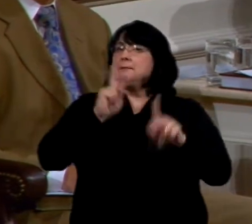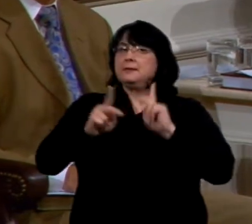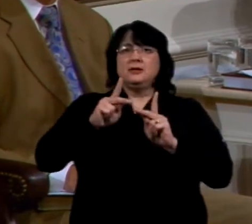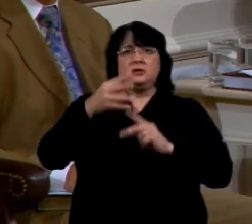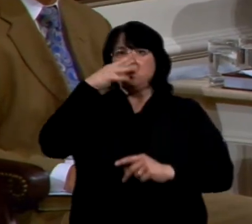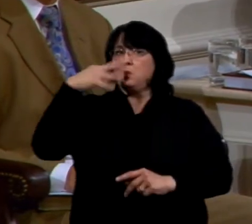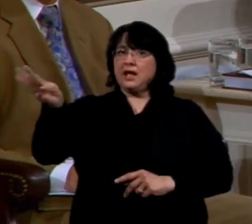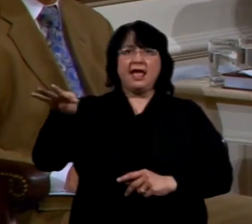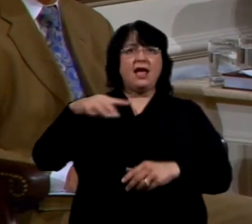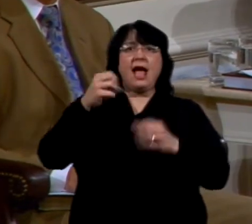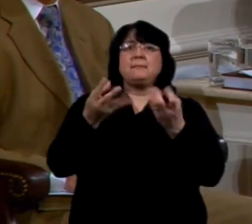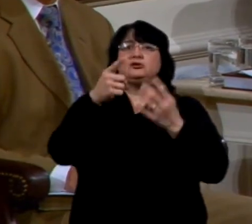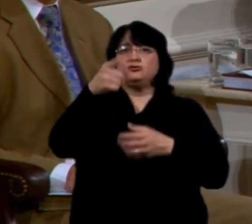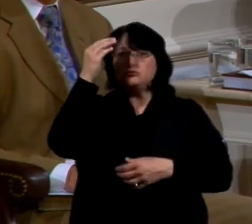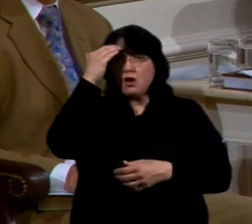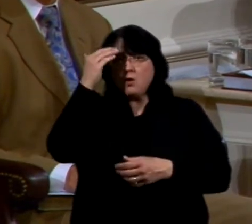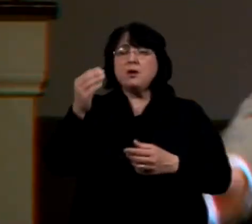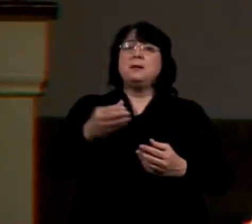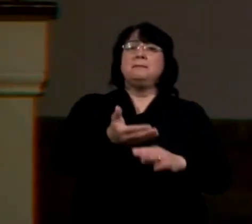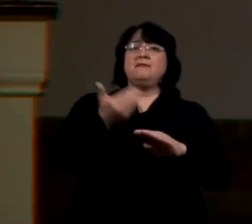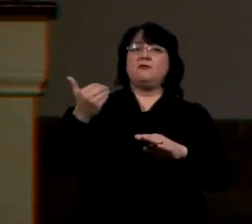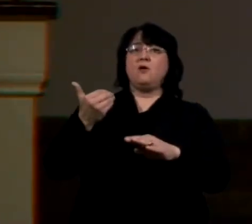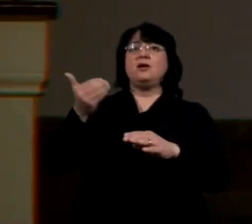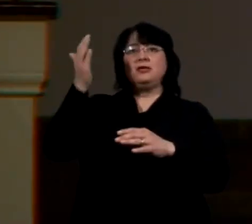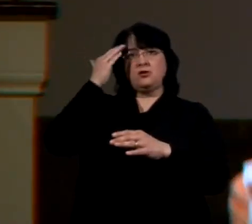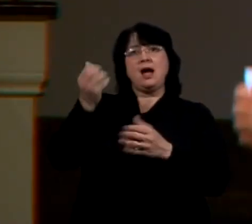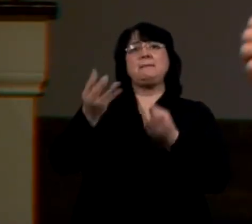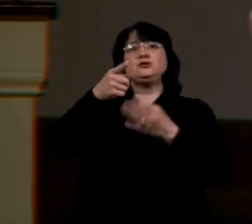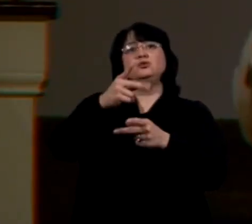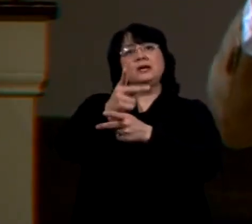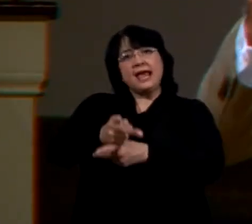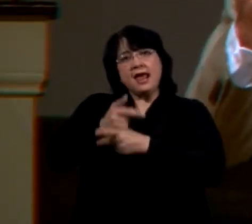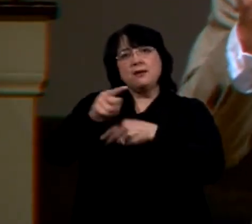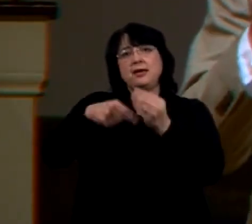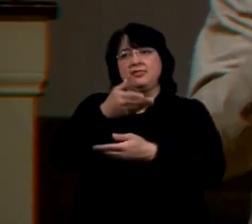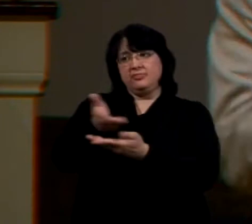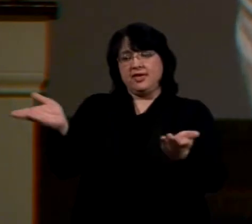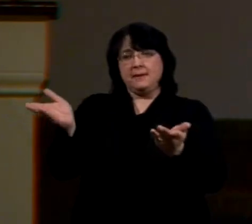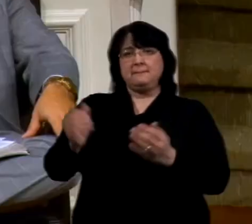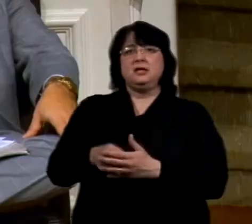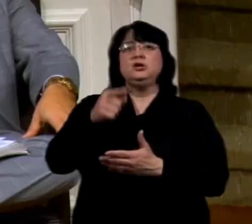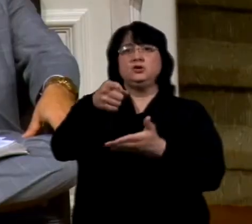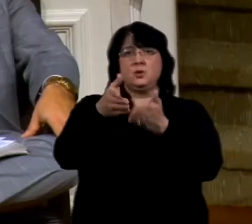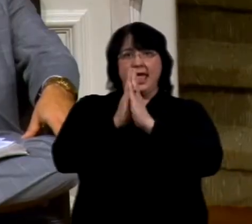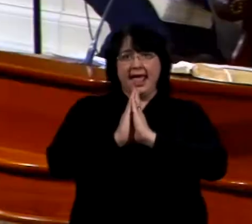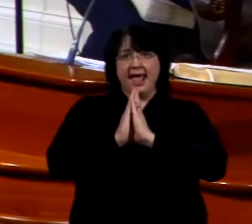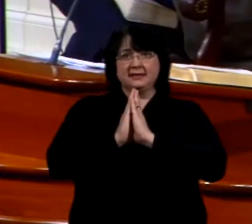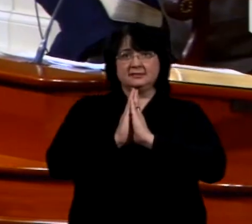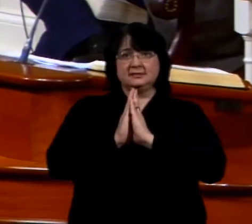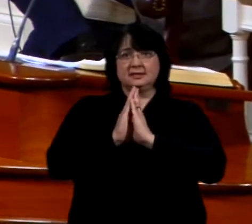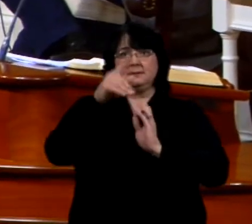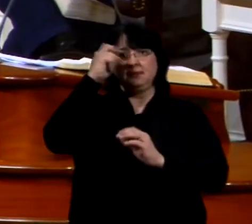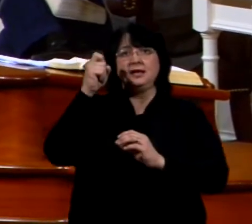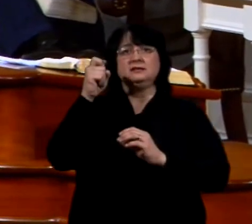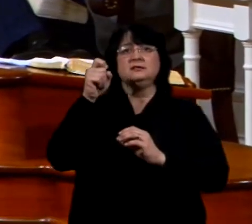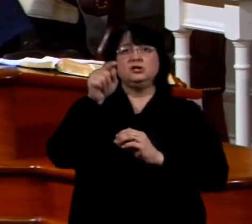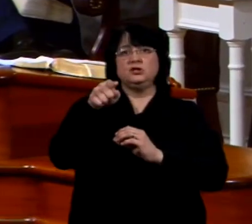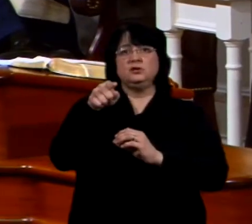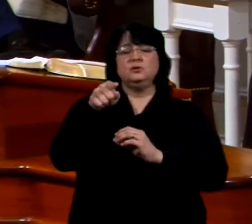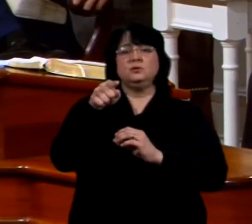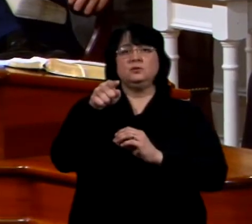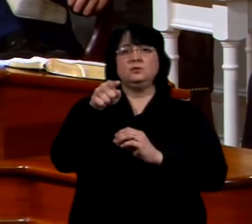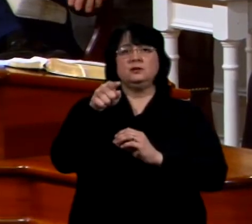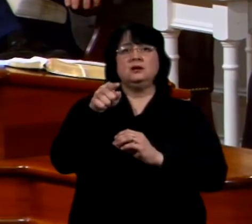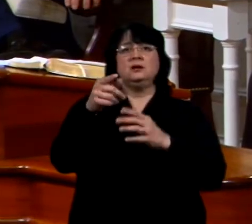People don't care how much you know till they know how much you care. I know you know that. And so you're asking this so you can qualify